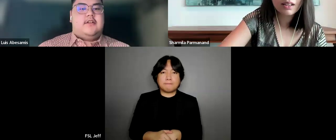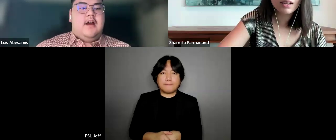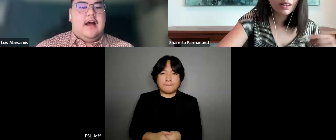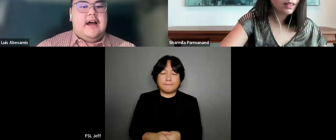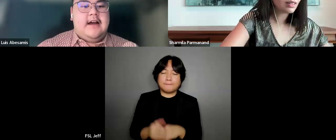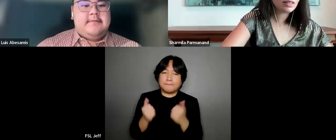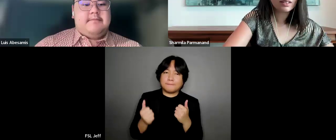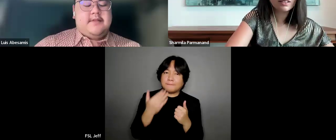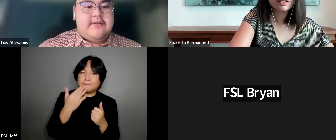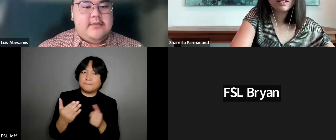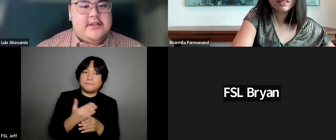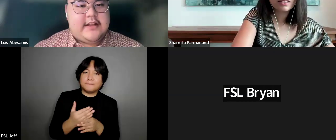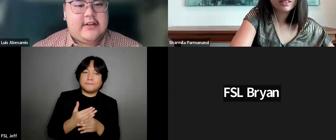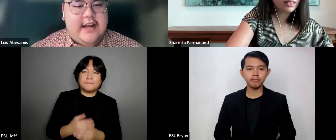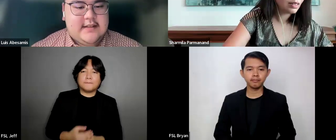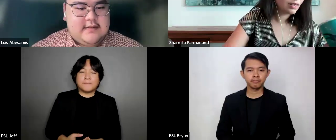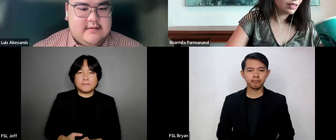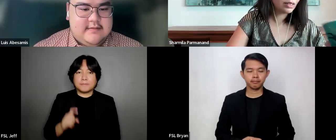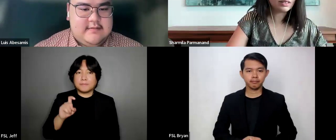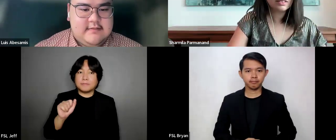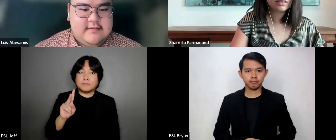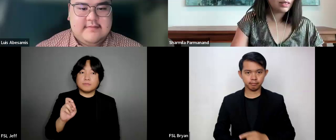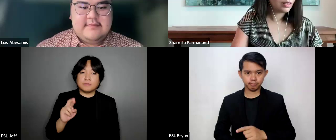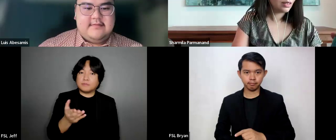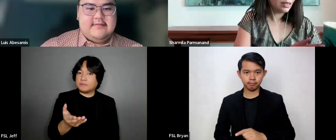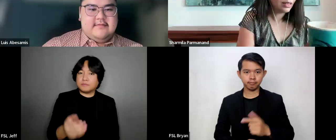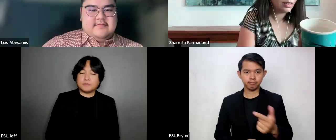Yeah, thank you for sharing those, no? Xavier, would you like to go next?